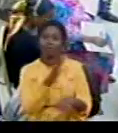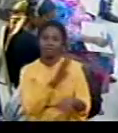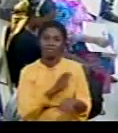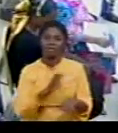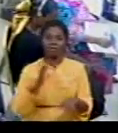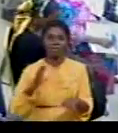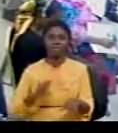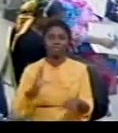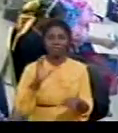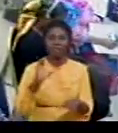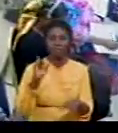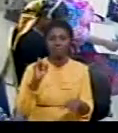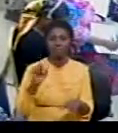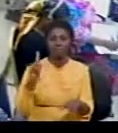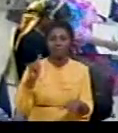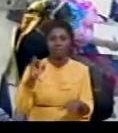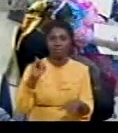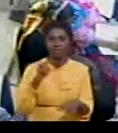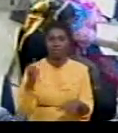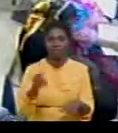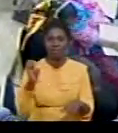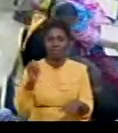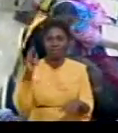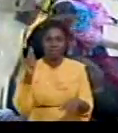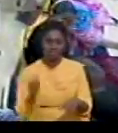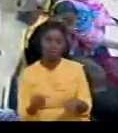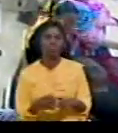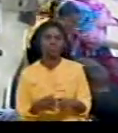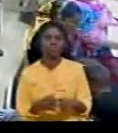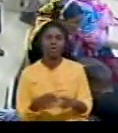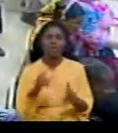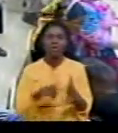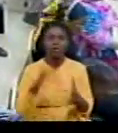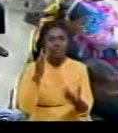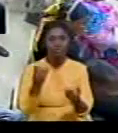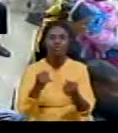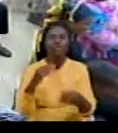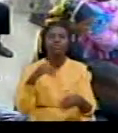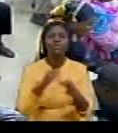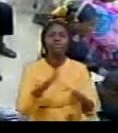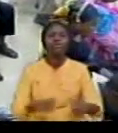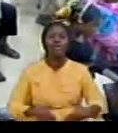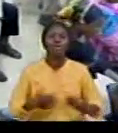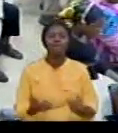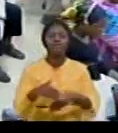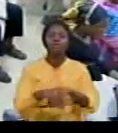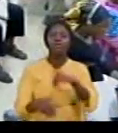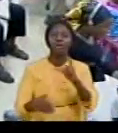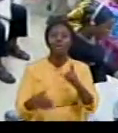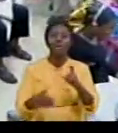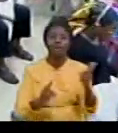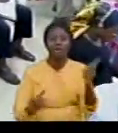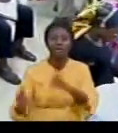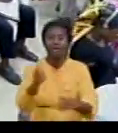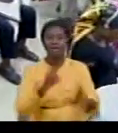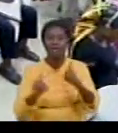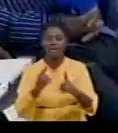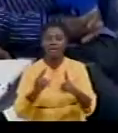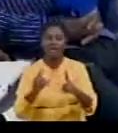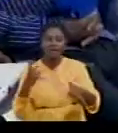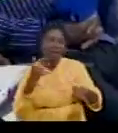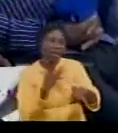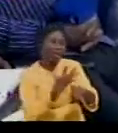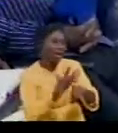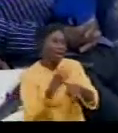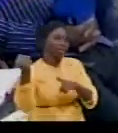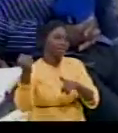to come in your life tonight? Extraordinary. Somebody there help me shout. Extraordinary.